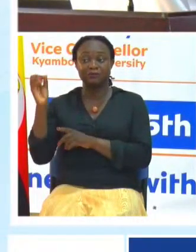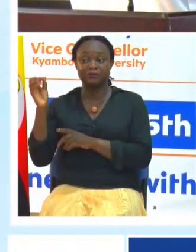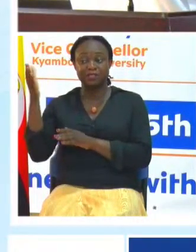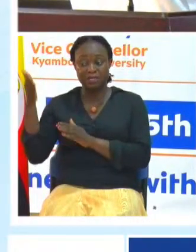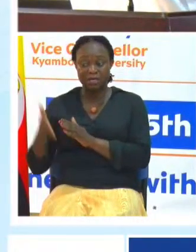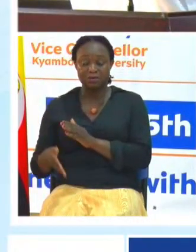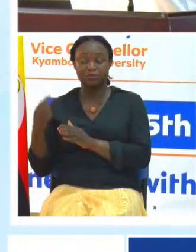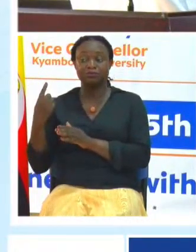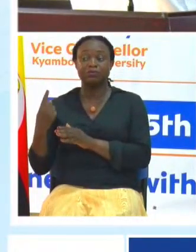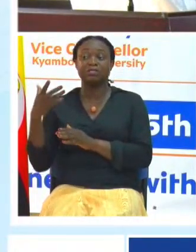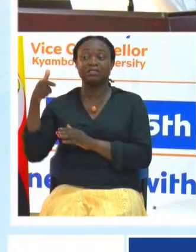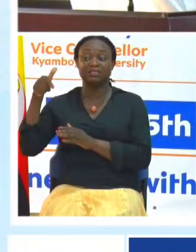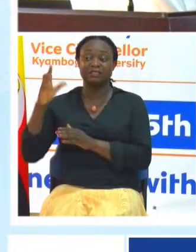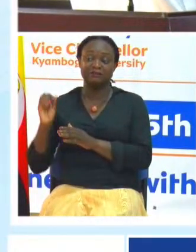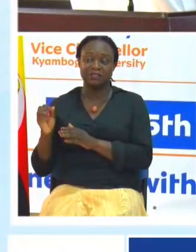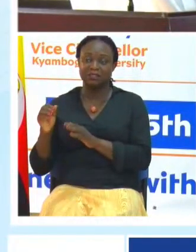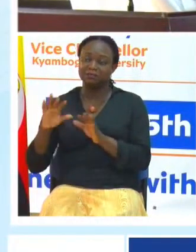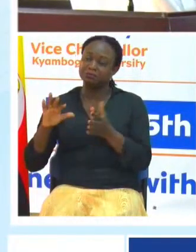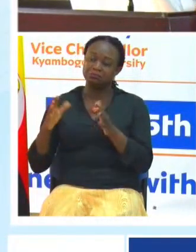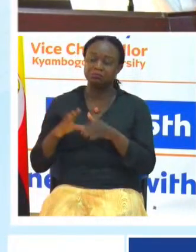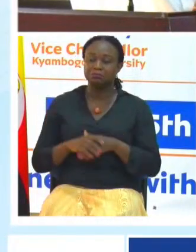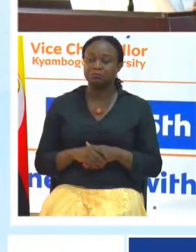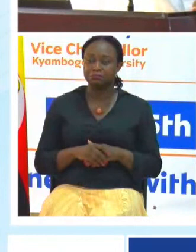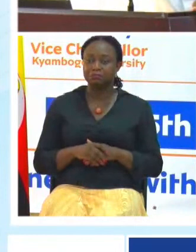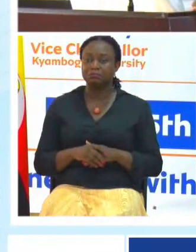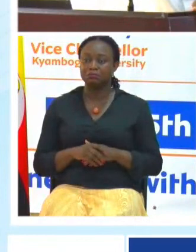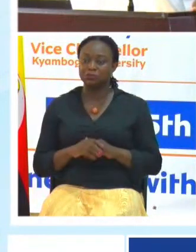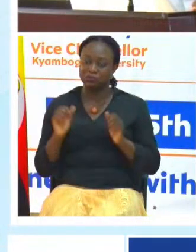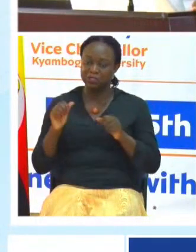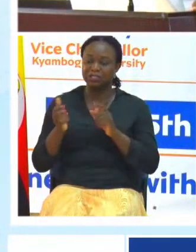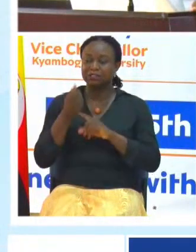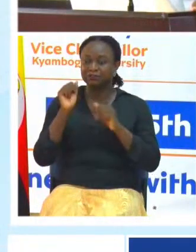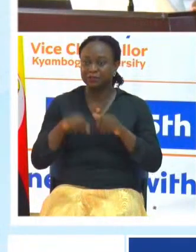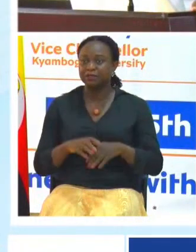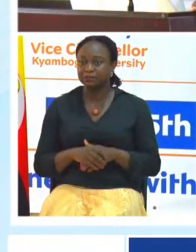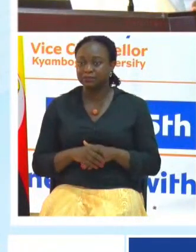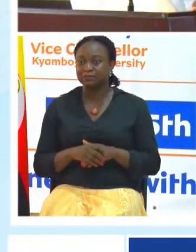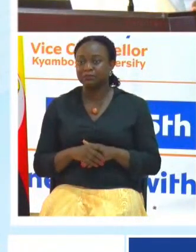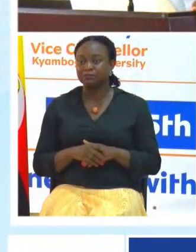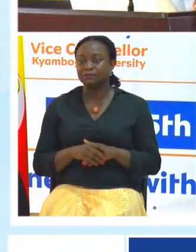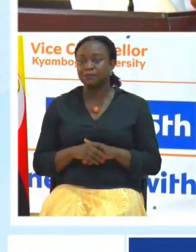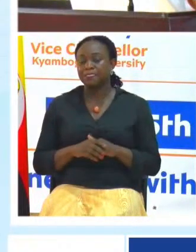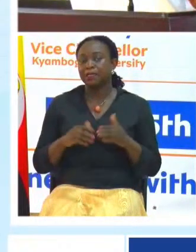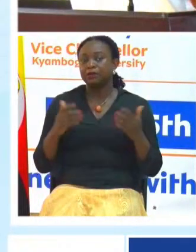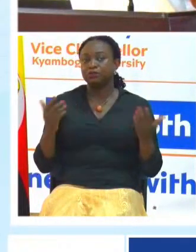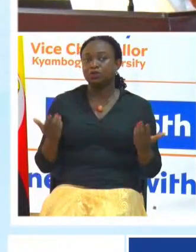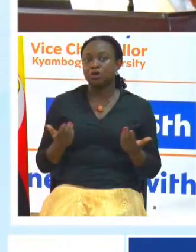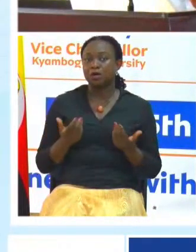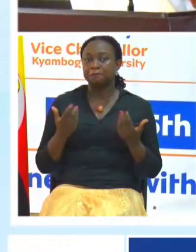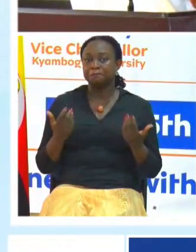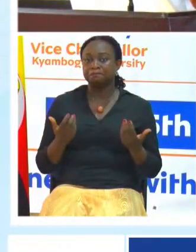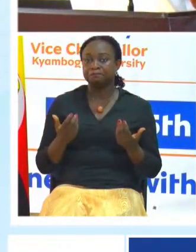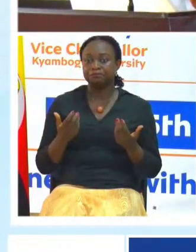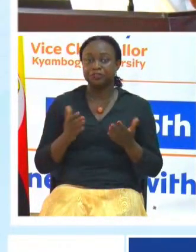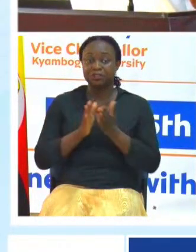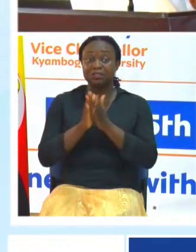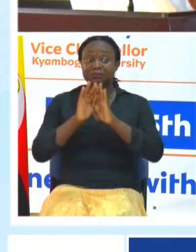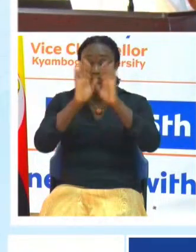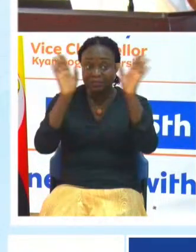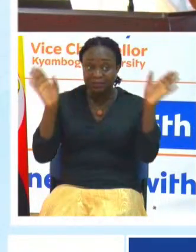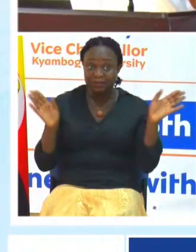out of 170. That's something that is very, very realistic. Okay? So, that's out for you to